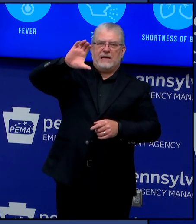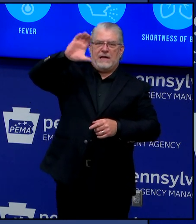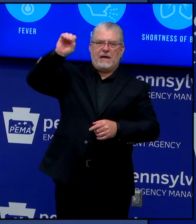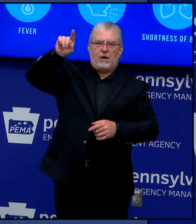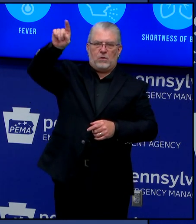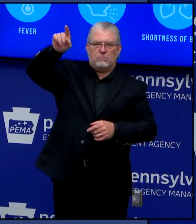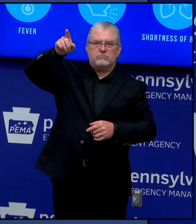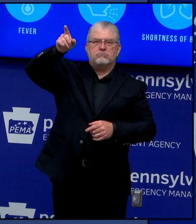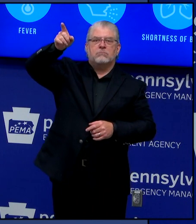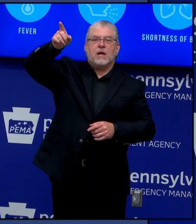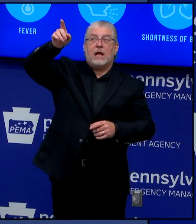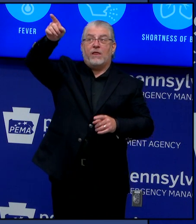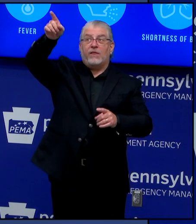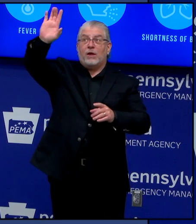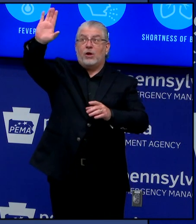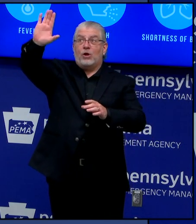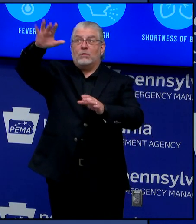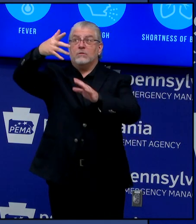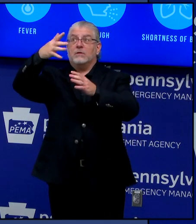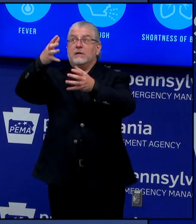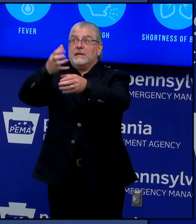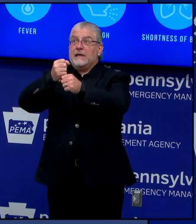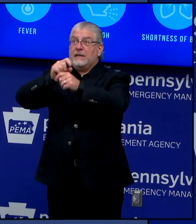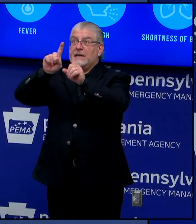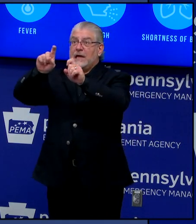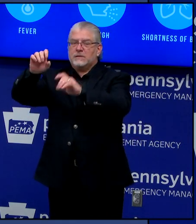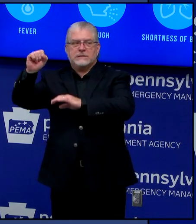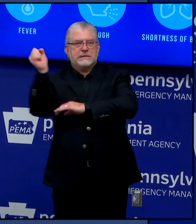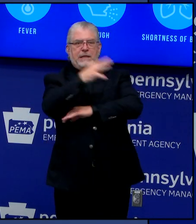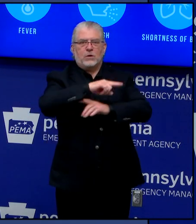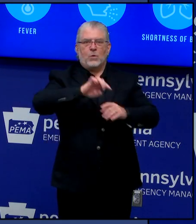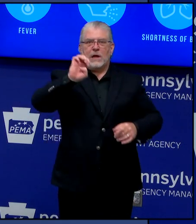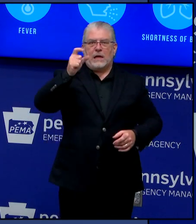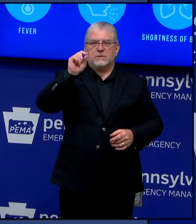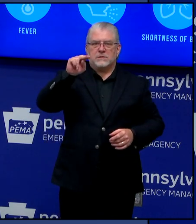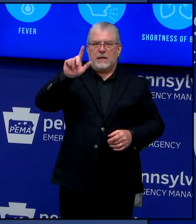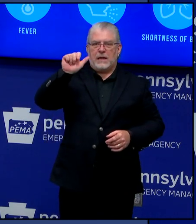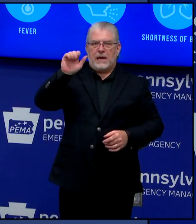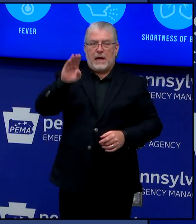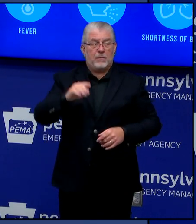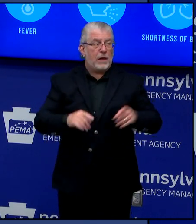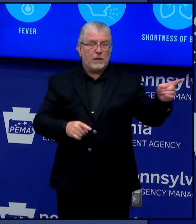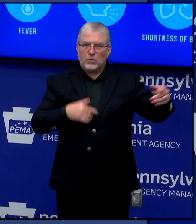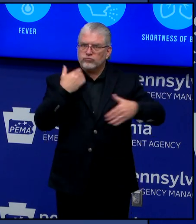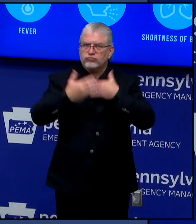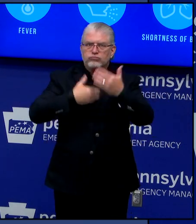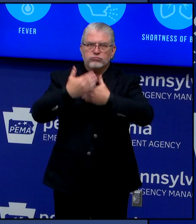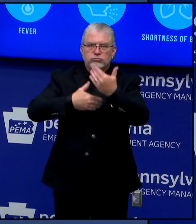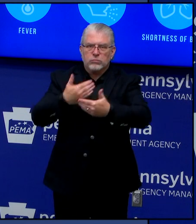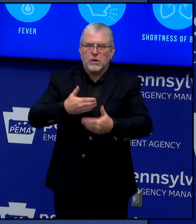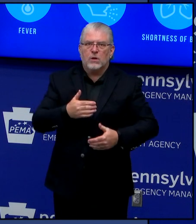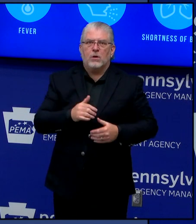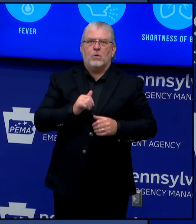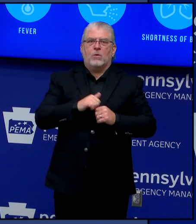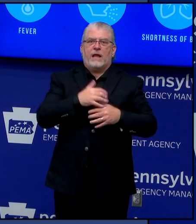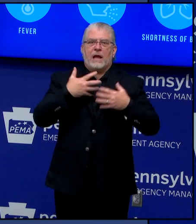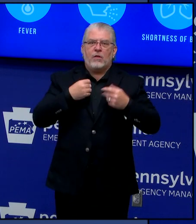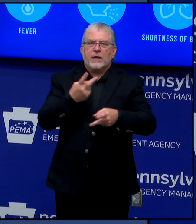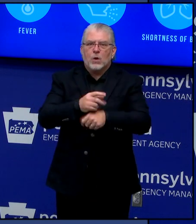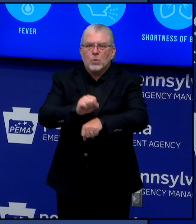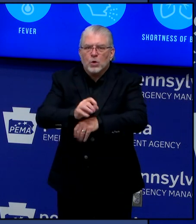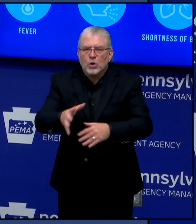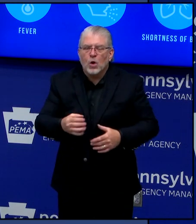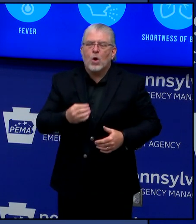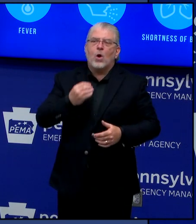Exton. Exton is still doing samples that we prioritize for healthcare workers and long-term care living facilities and hospitals, et